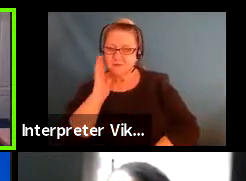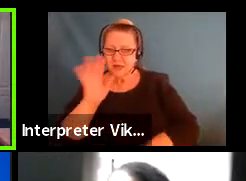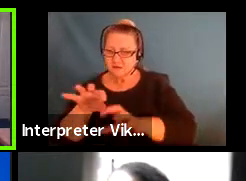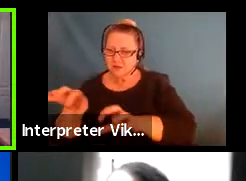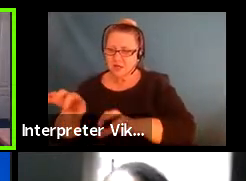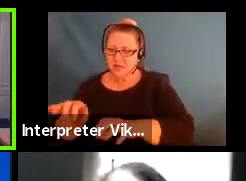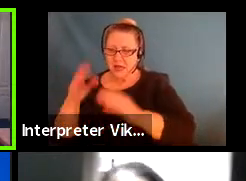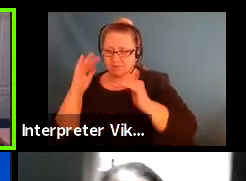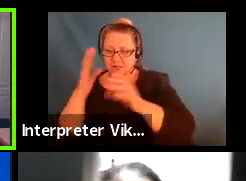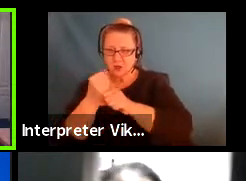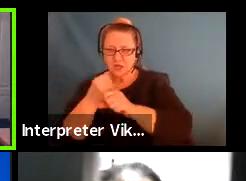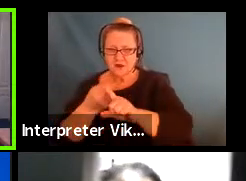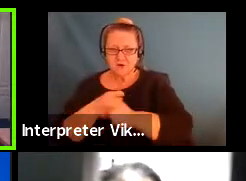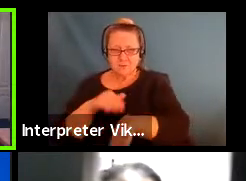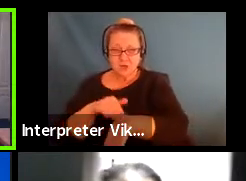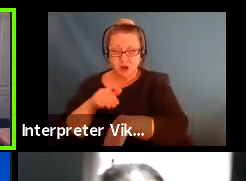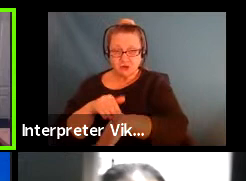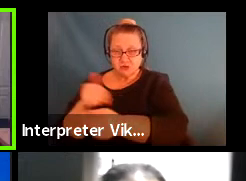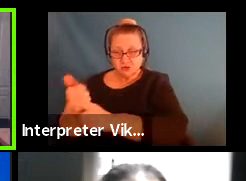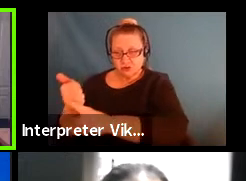their medical provider?